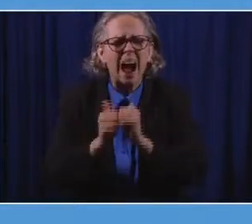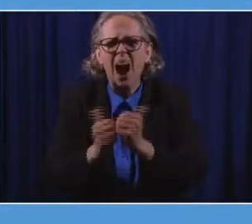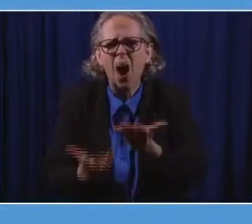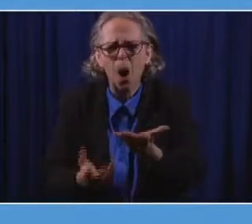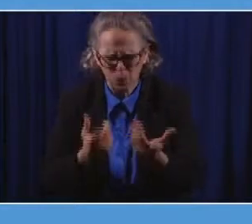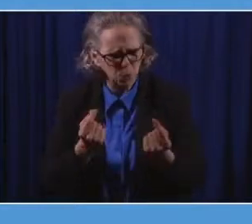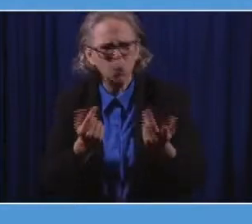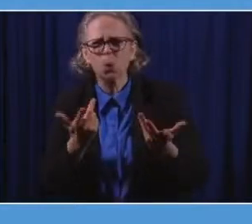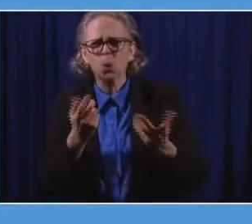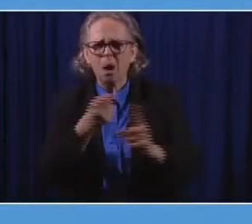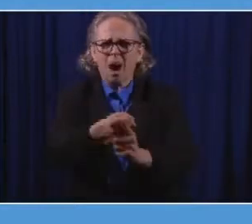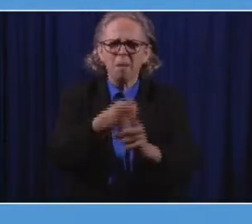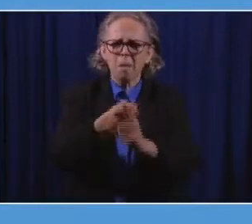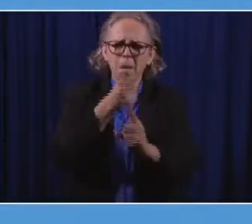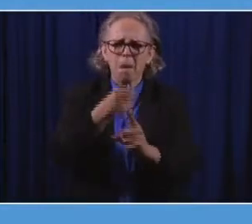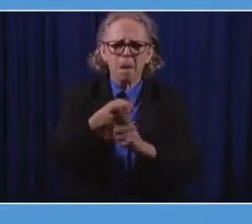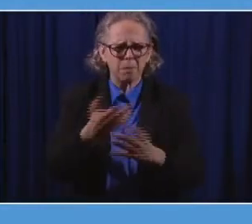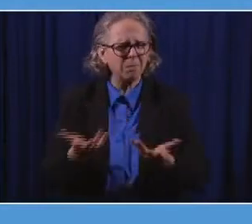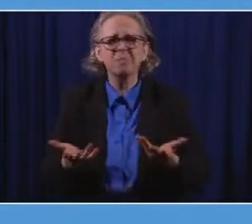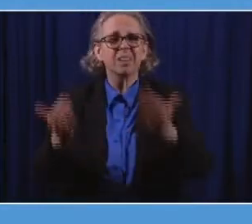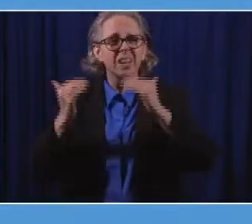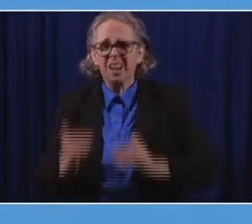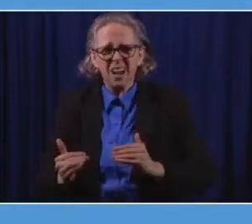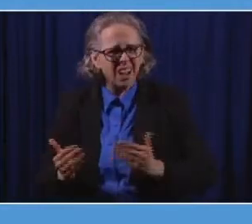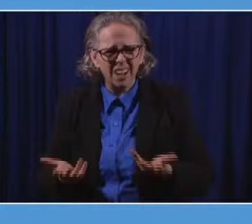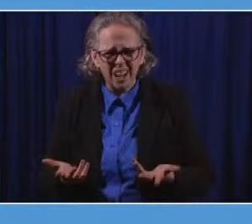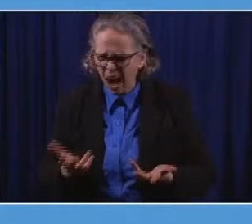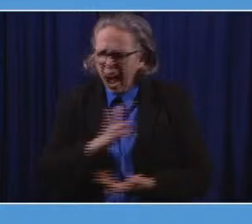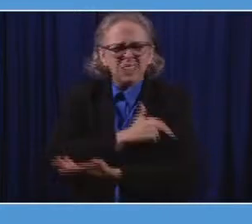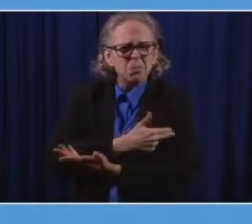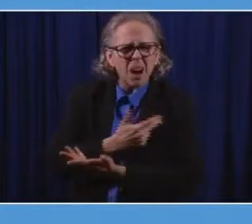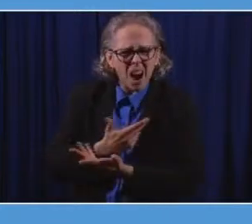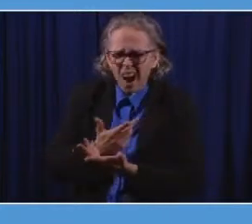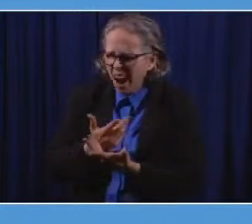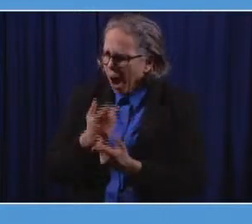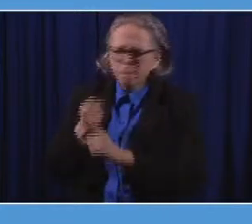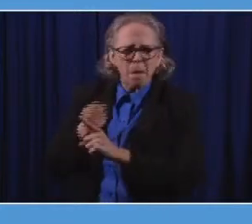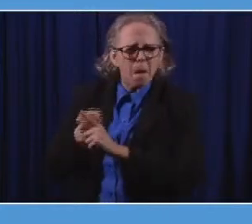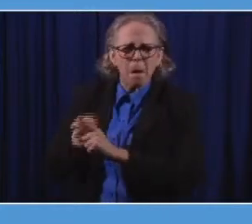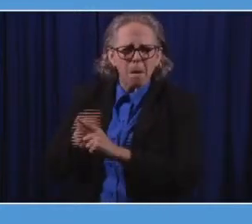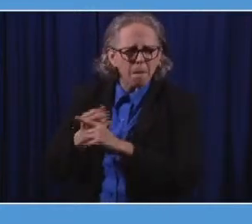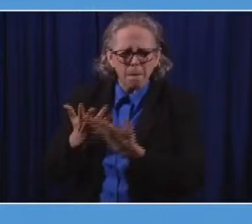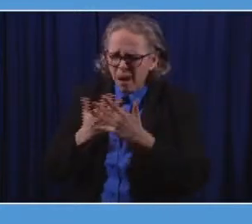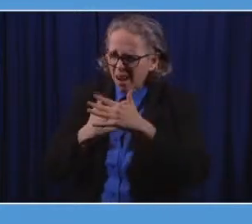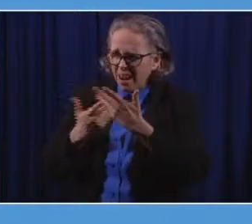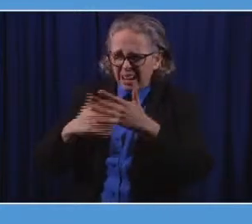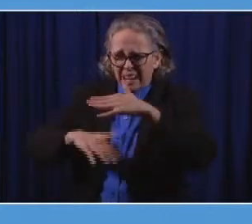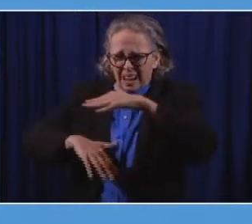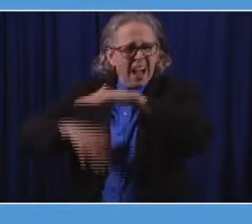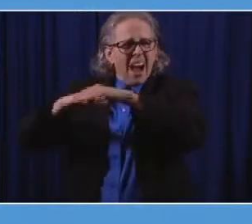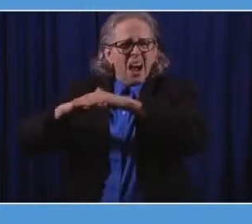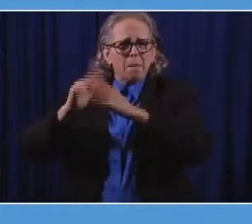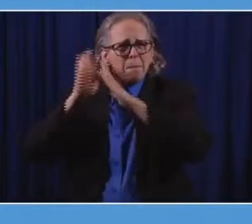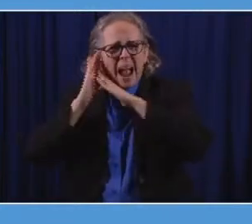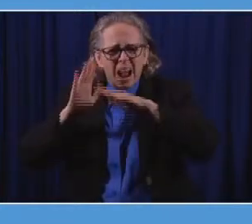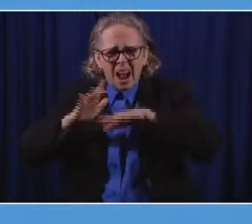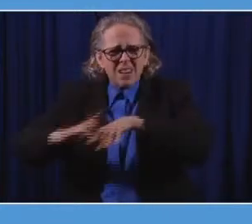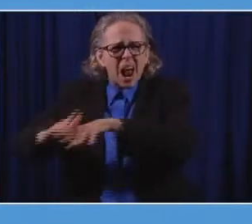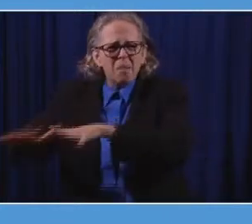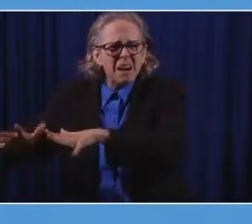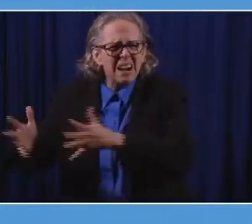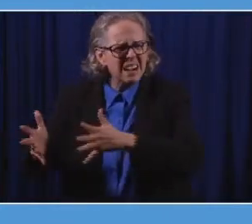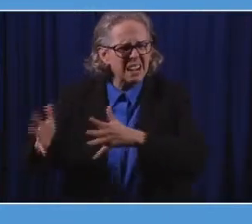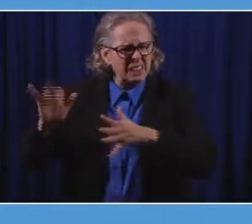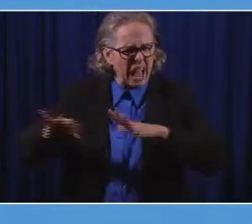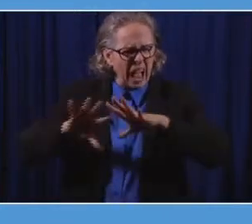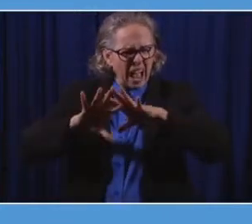And it directly impacts ultimately our hospitals. And if it continues, and we